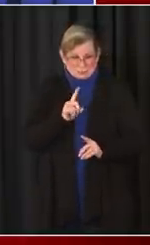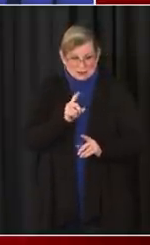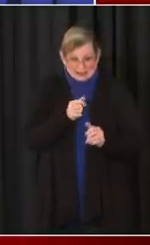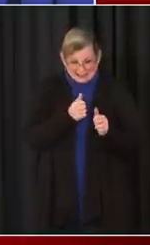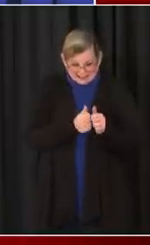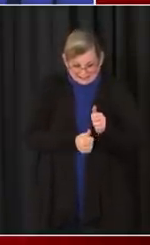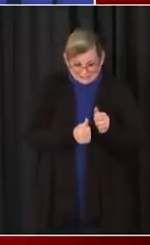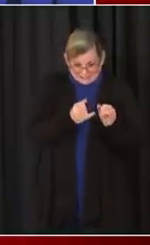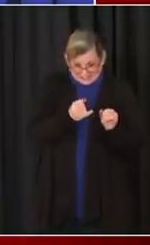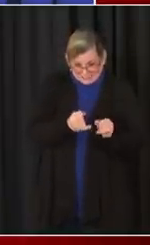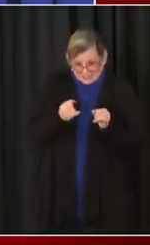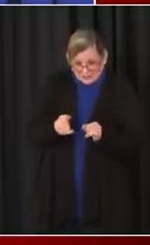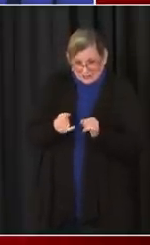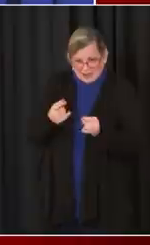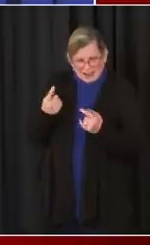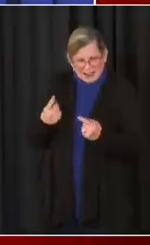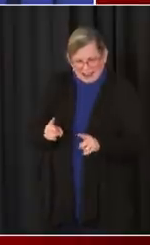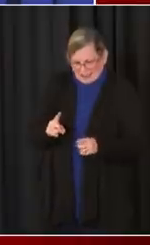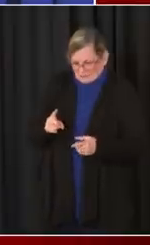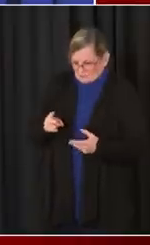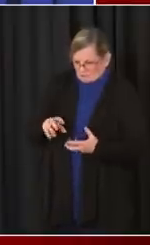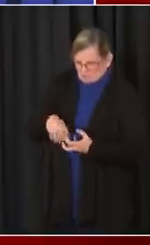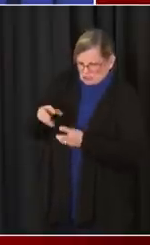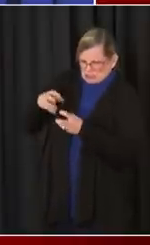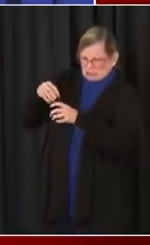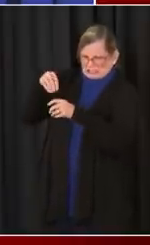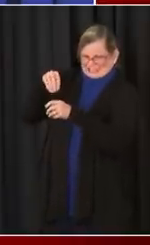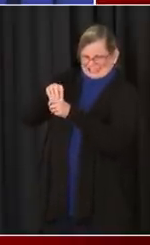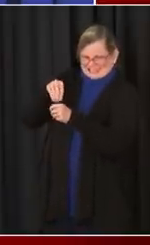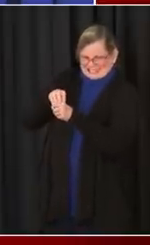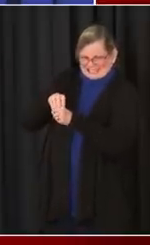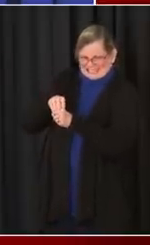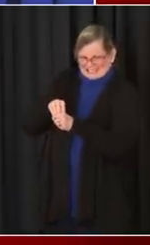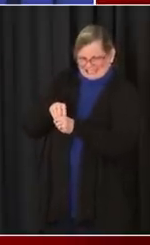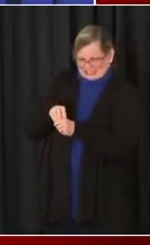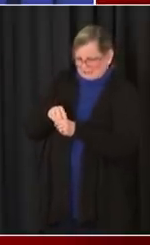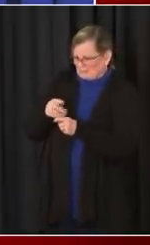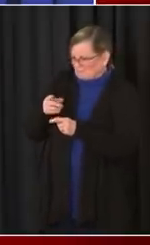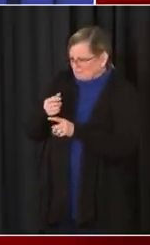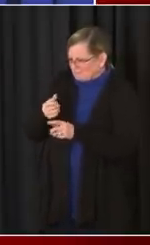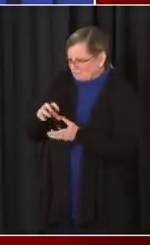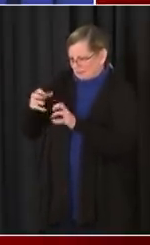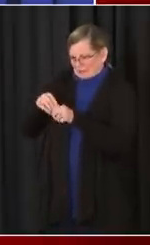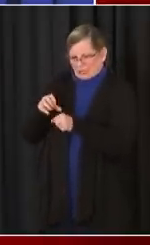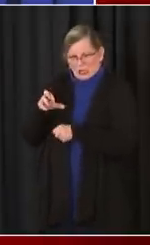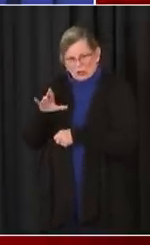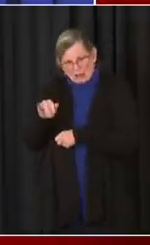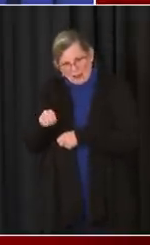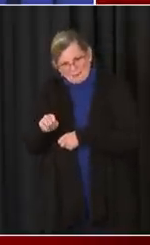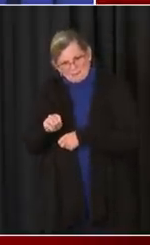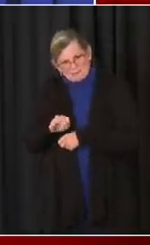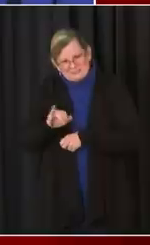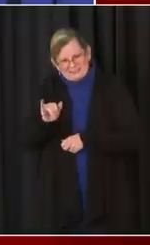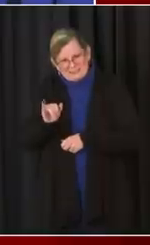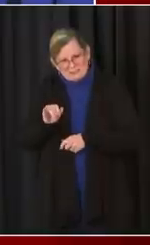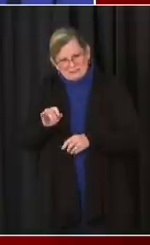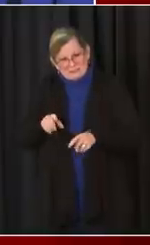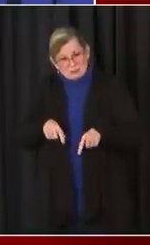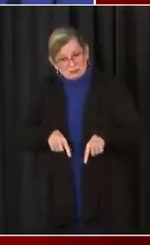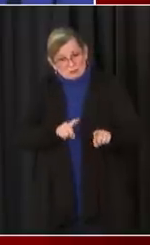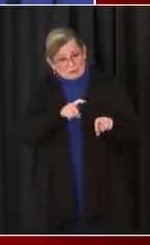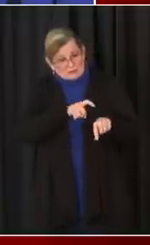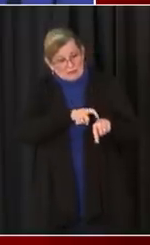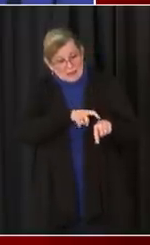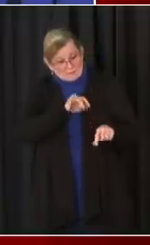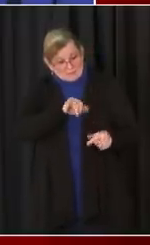are actively, violently engaging in crimes. And that's the clear distinction. At the time that the